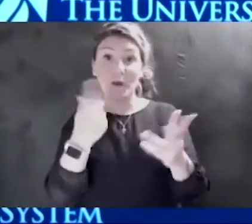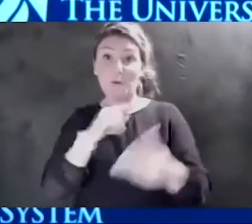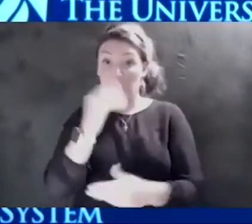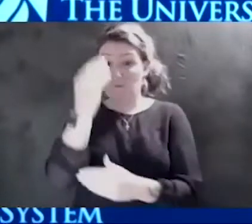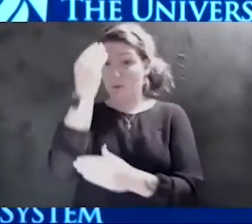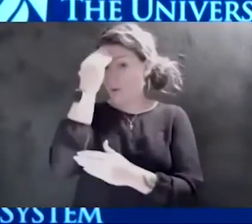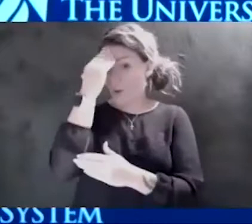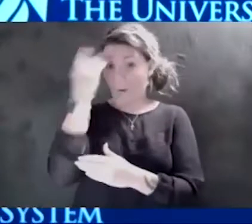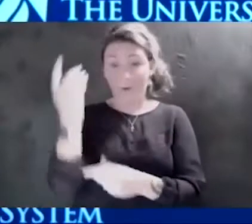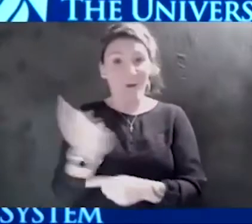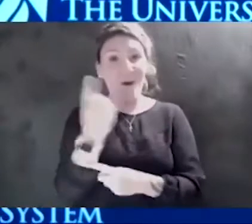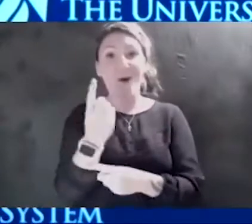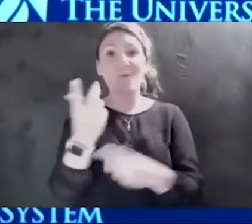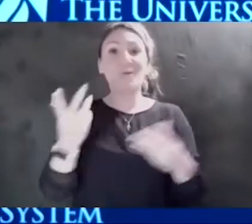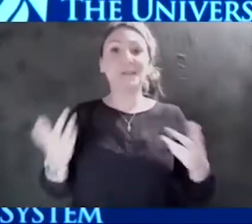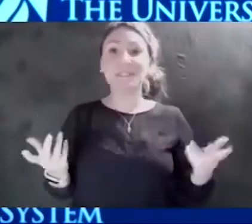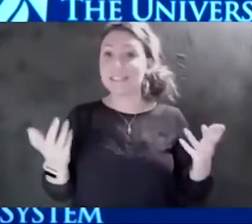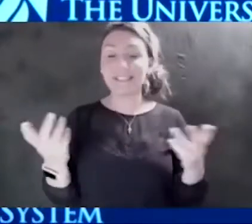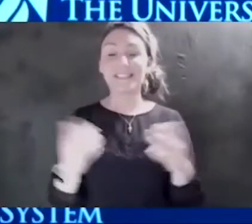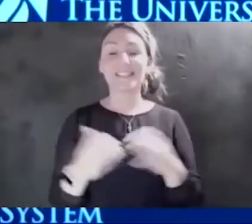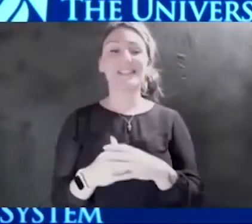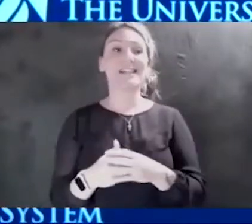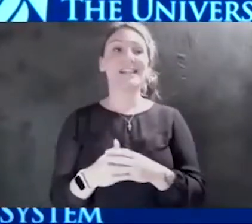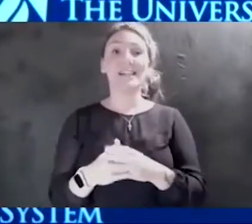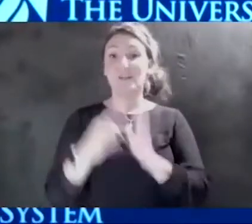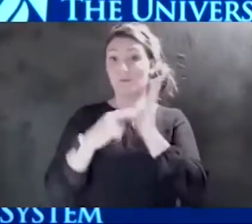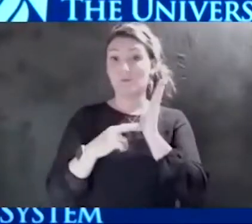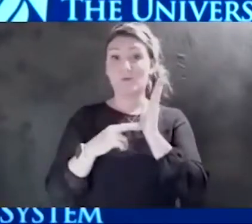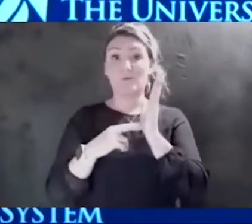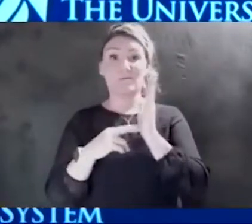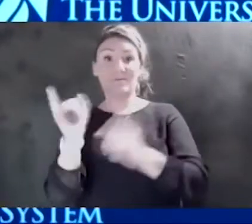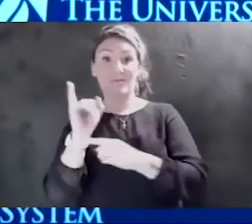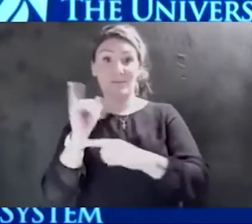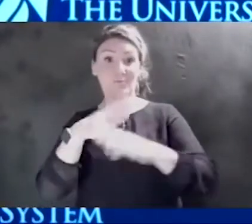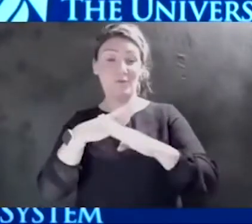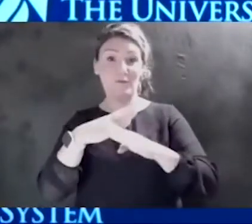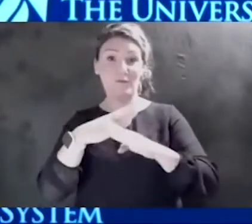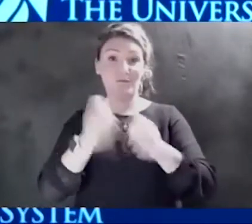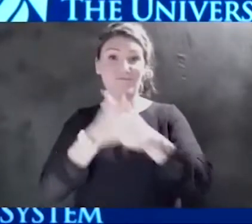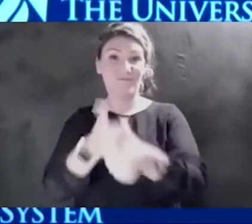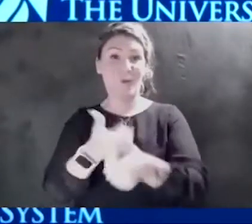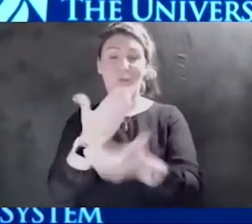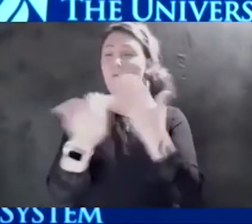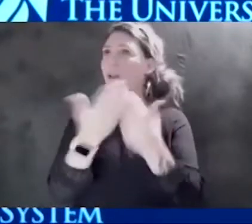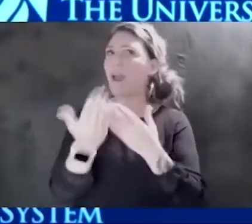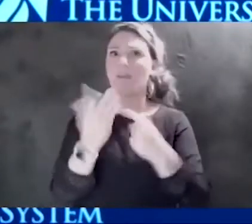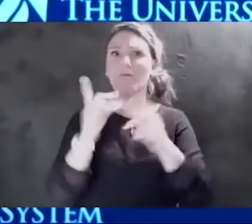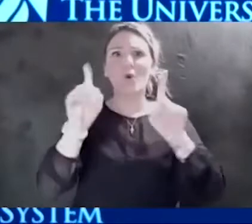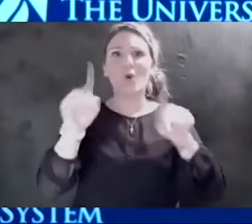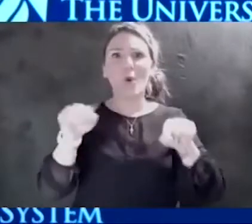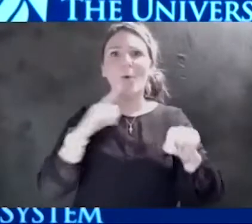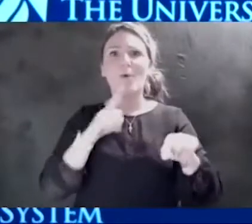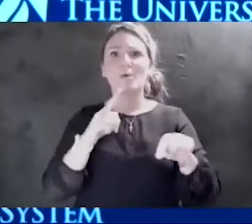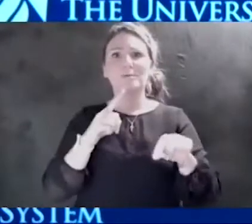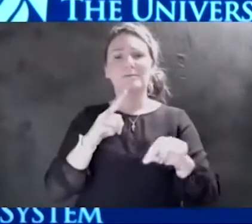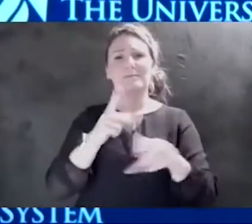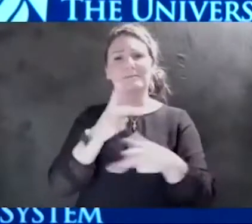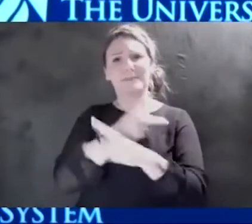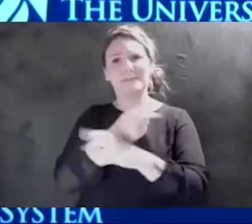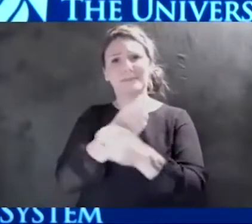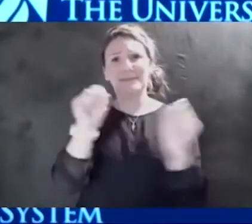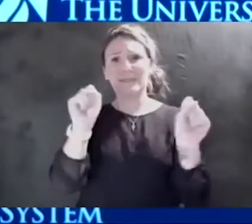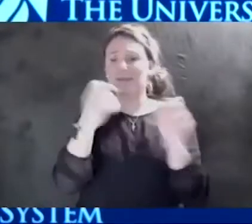that the rules of infection prevention and control travel with you wherever you go. They keep you safe, whether it's the Delta variant or